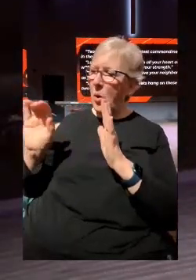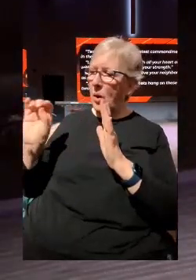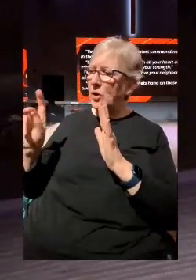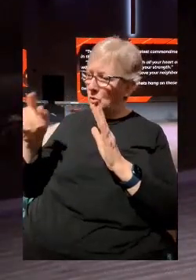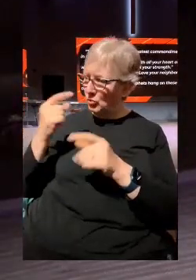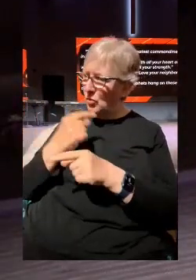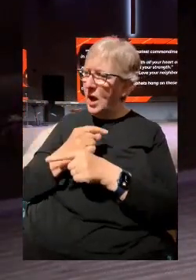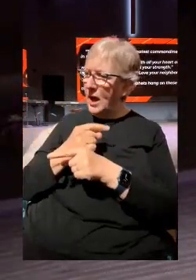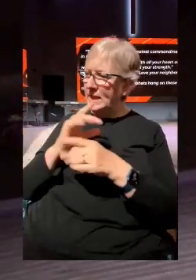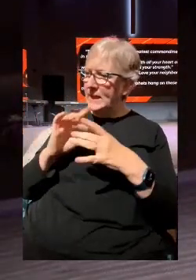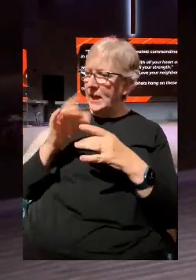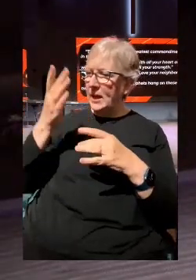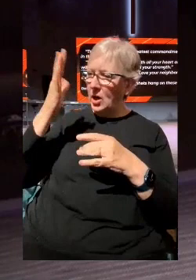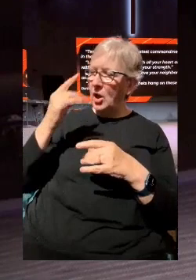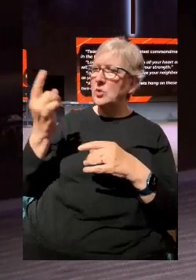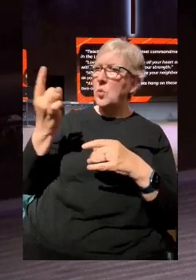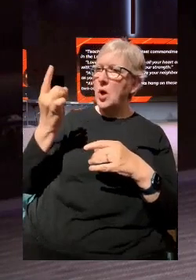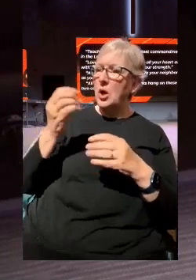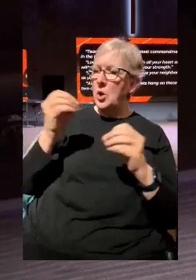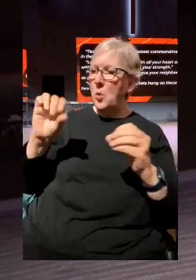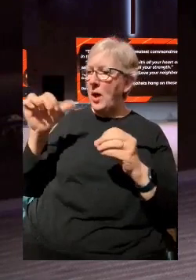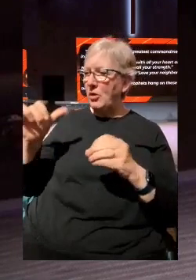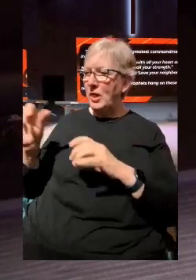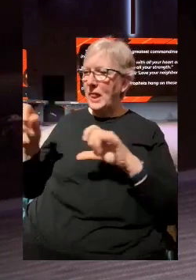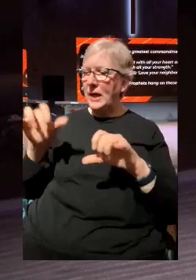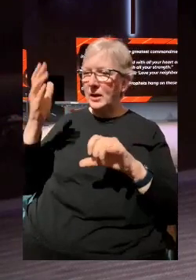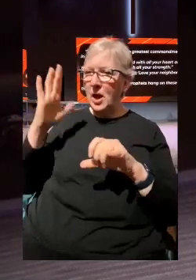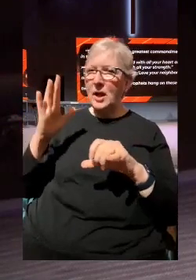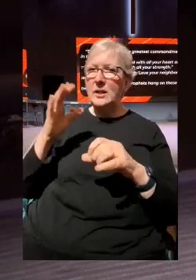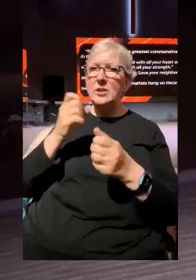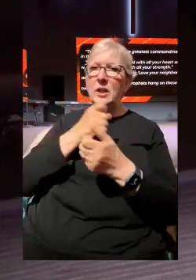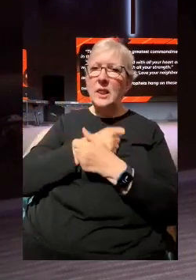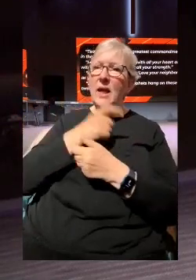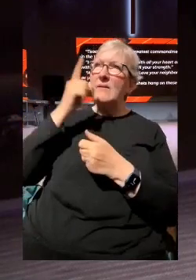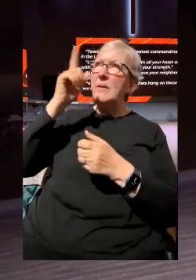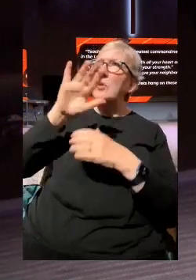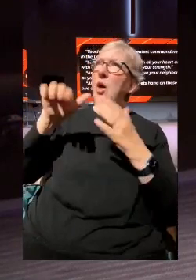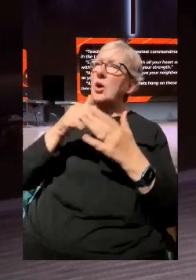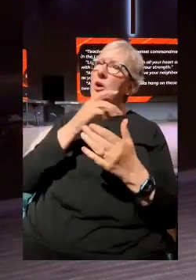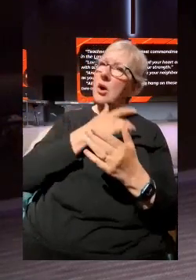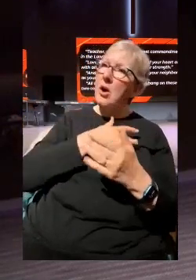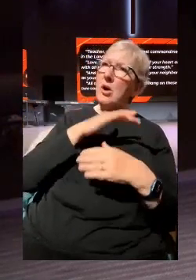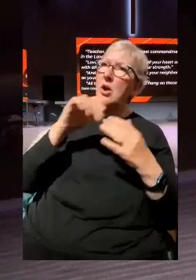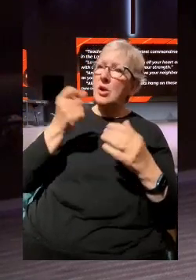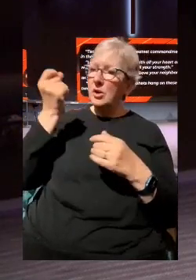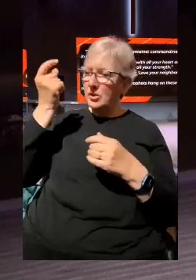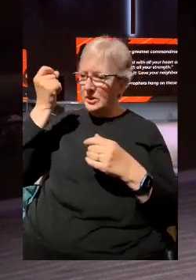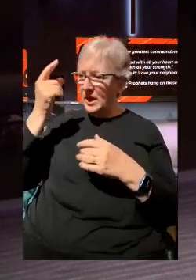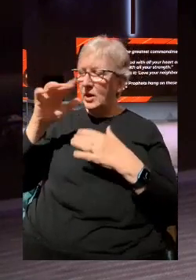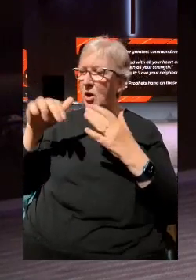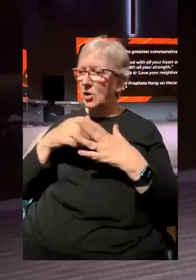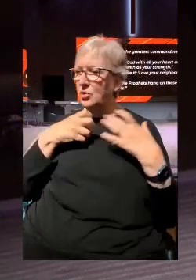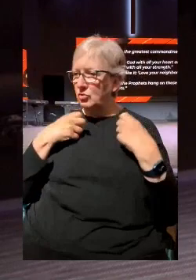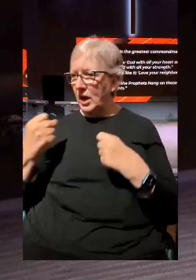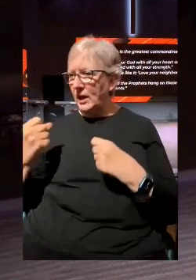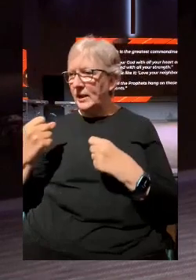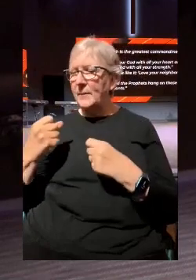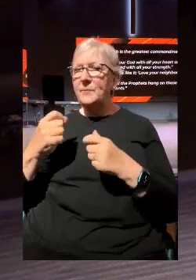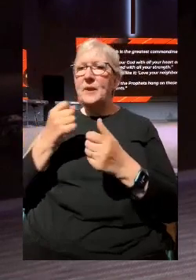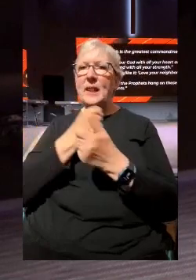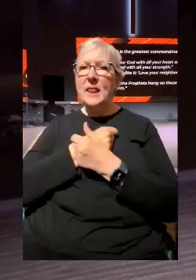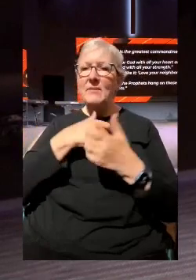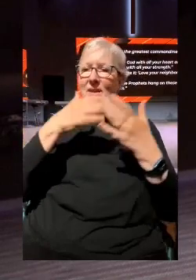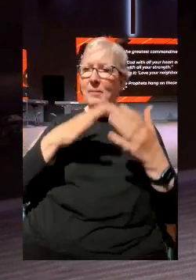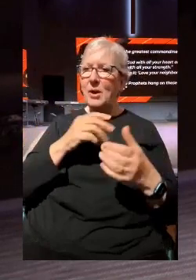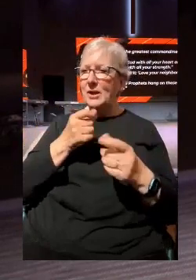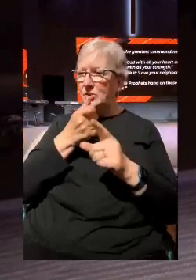that God is one, and there is no other like him. To love him with all your heart and all your understanding and with all your strength, and to love your neighbor as